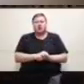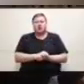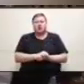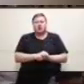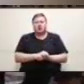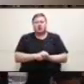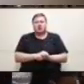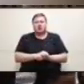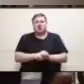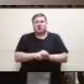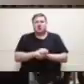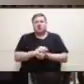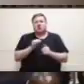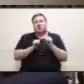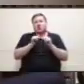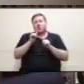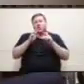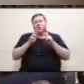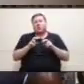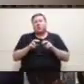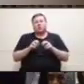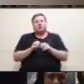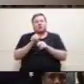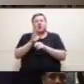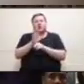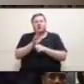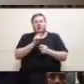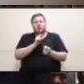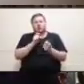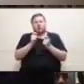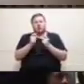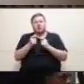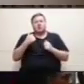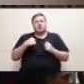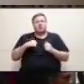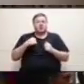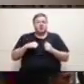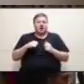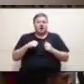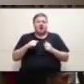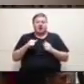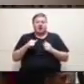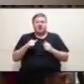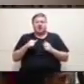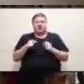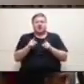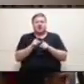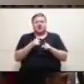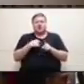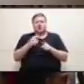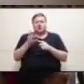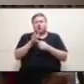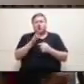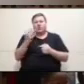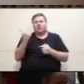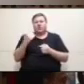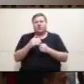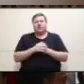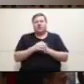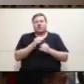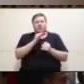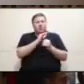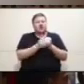turnaround with regard to the audit outcomes, the municipalities have indicated earlier on has developed a post-audit action